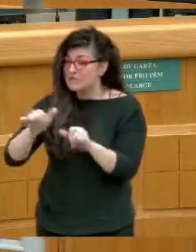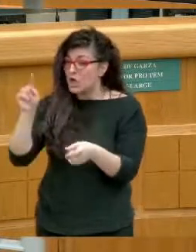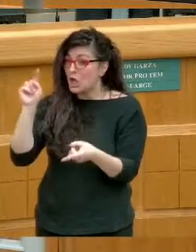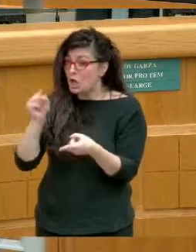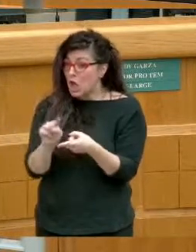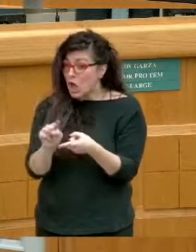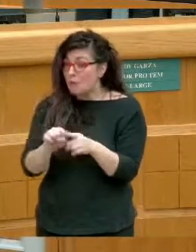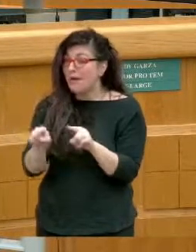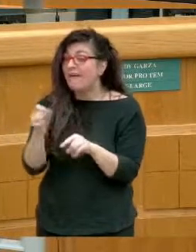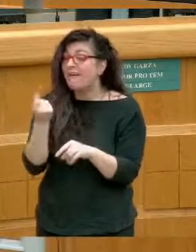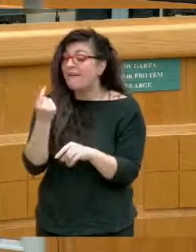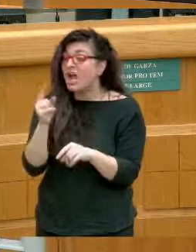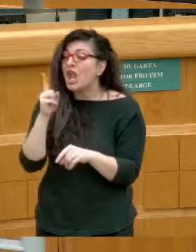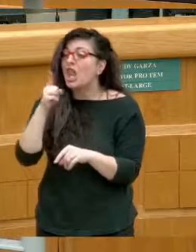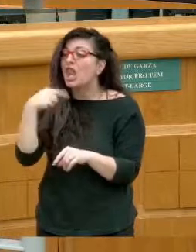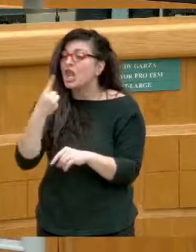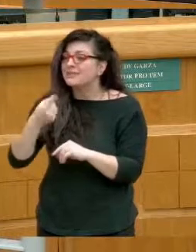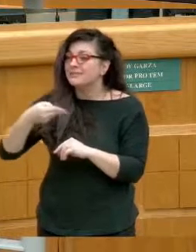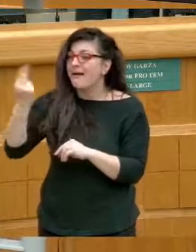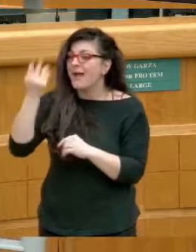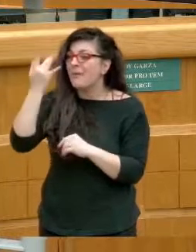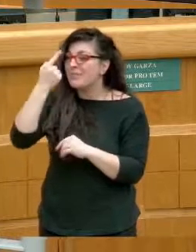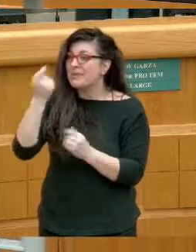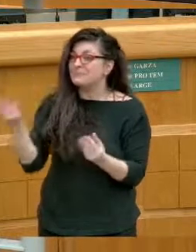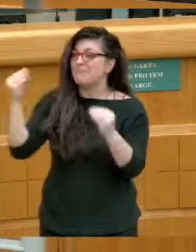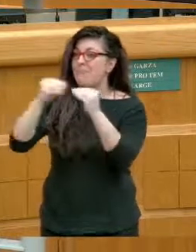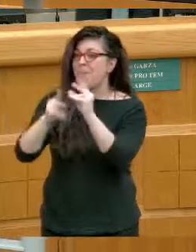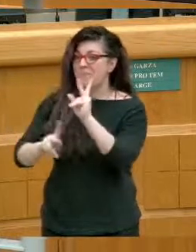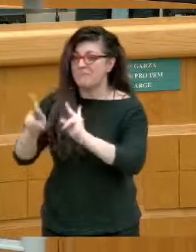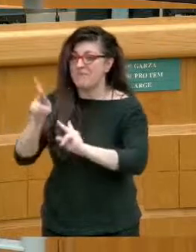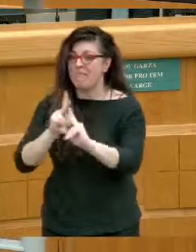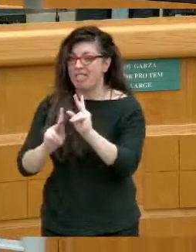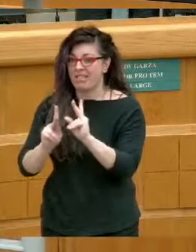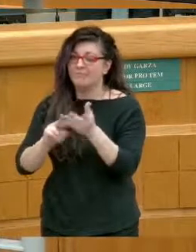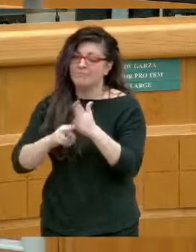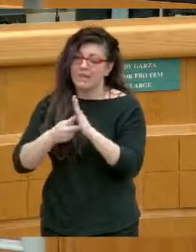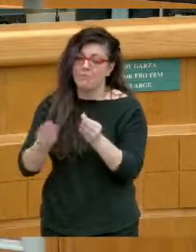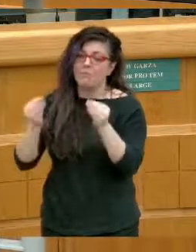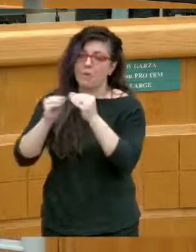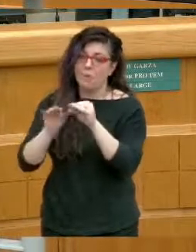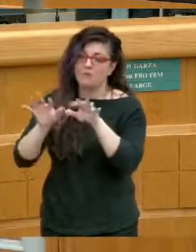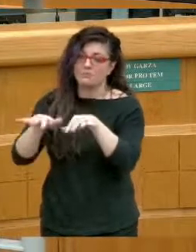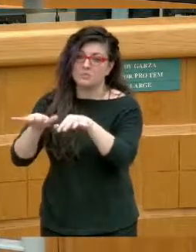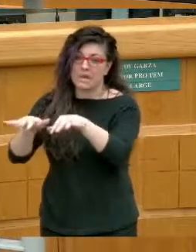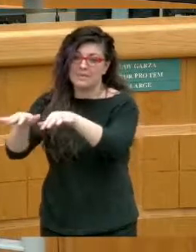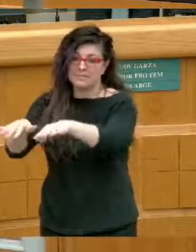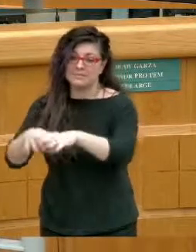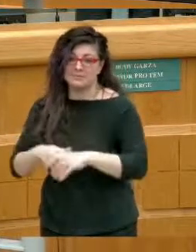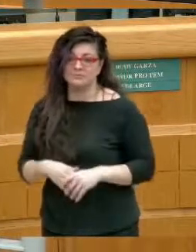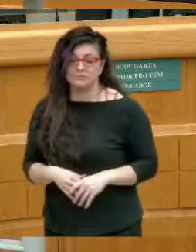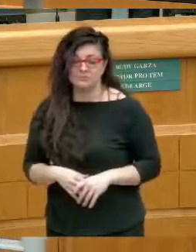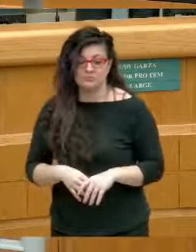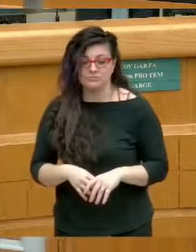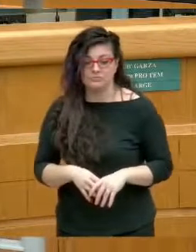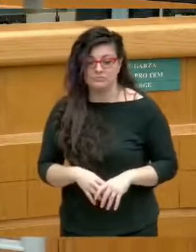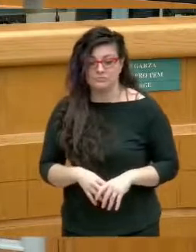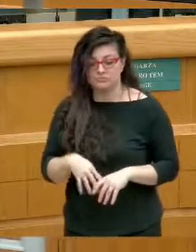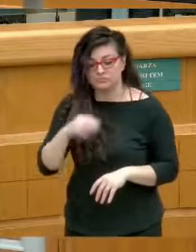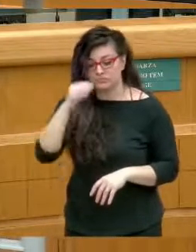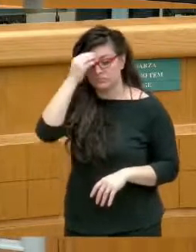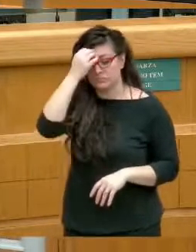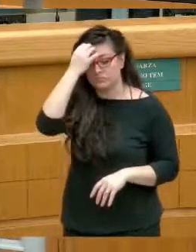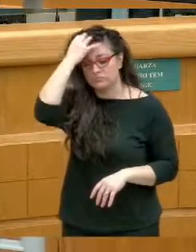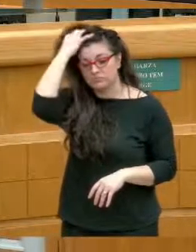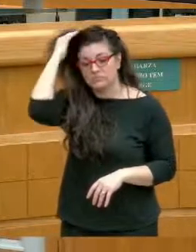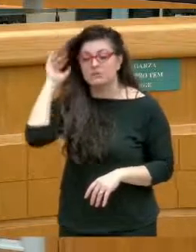people that are transmitting it. So the rate at which they're transmitting when they leave the transitional